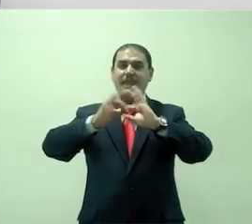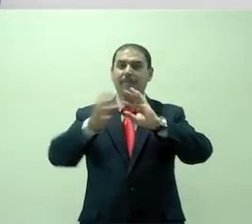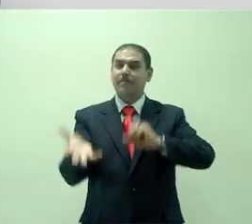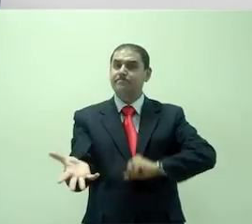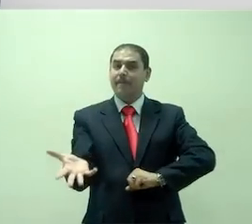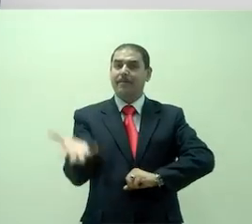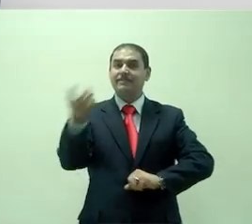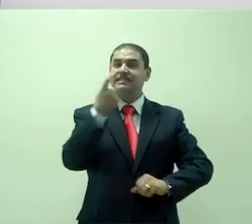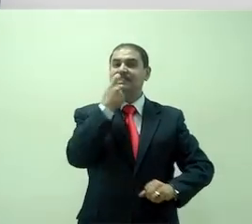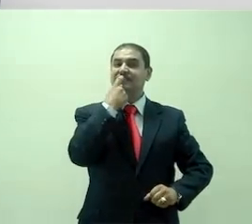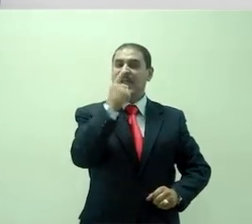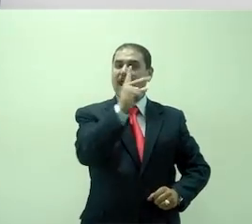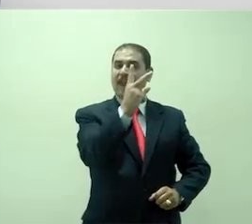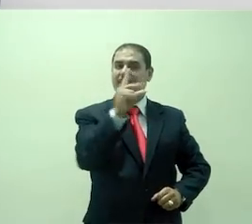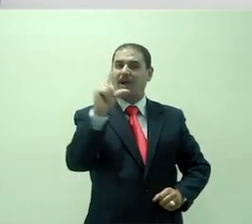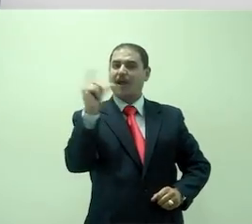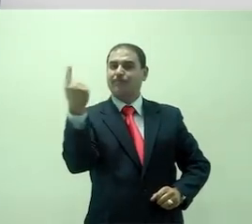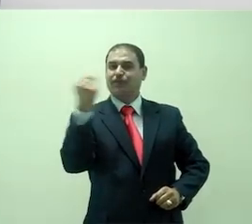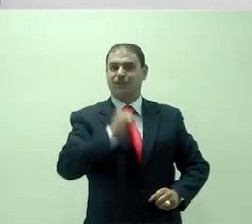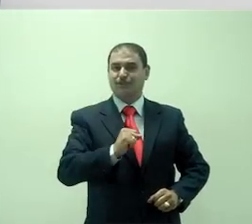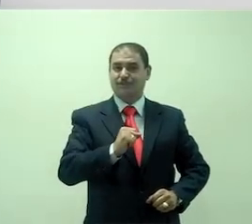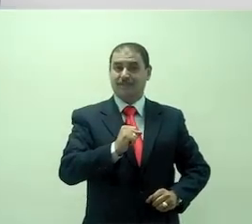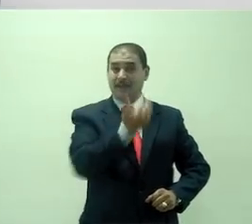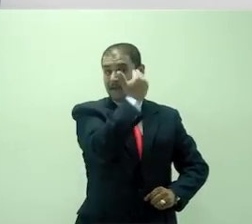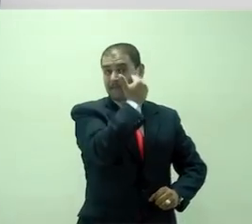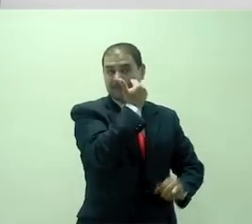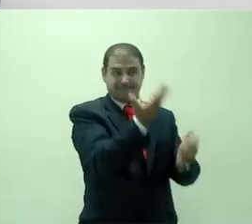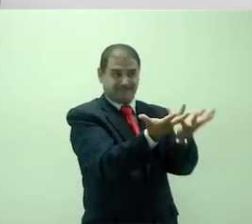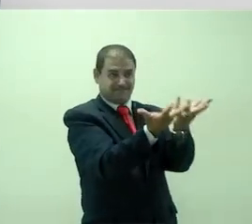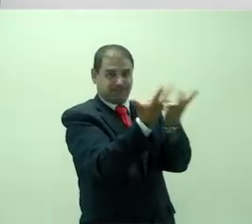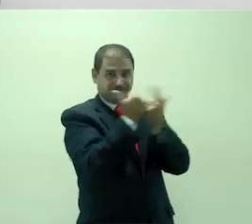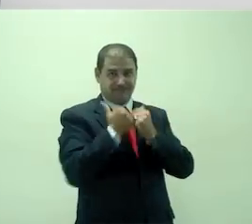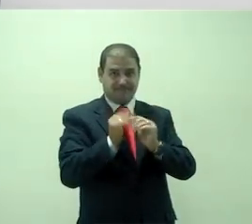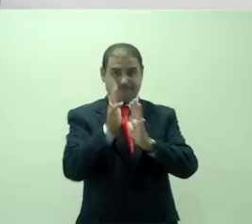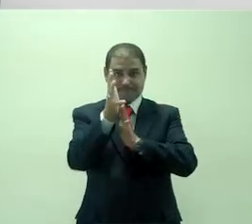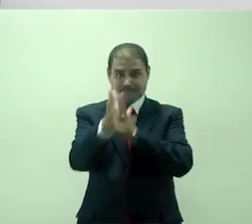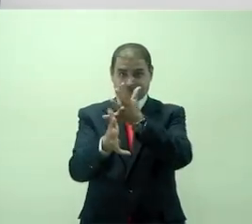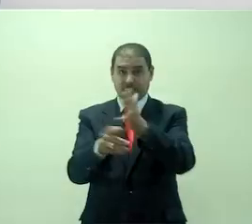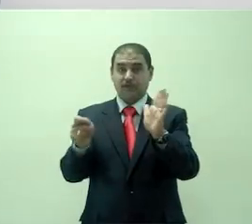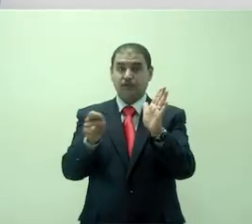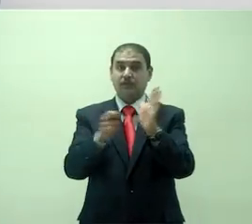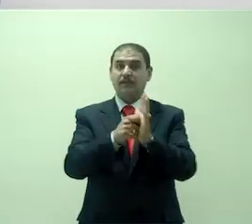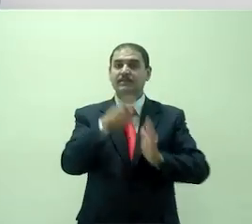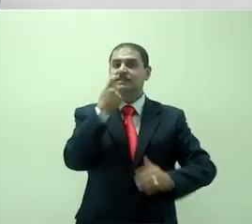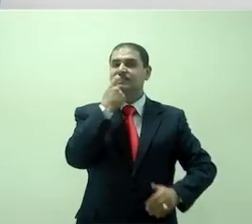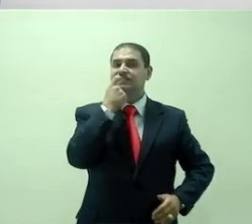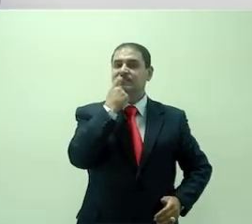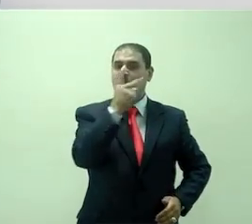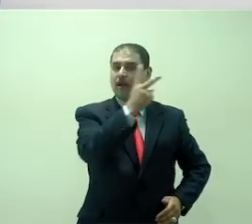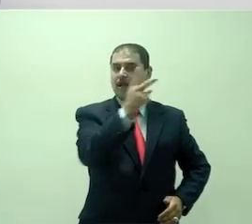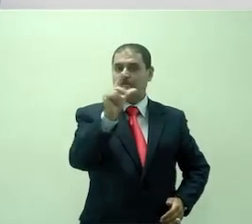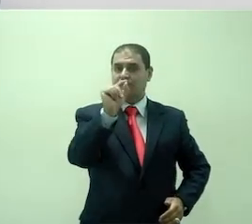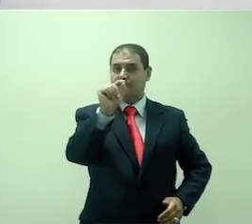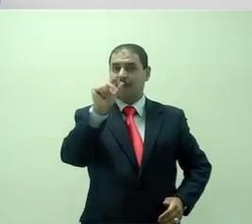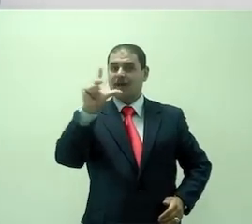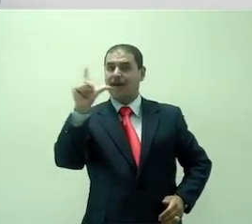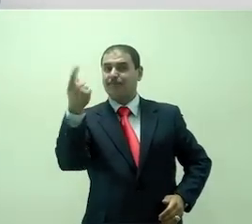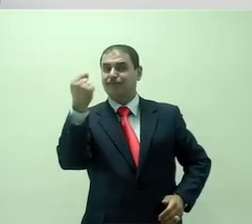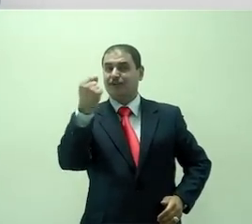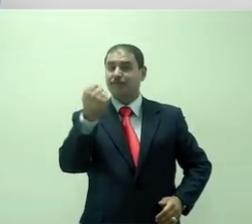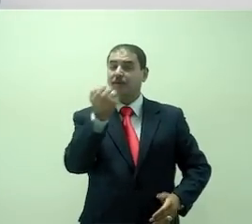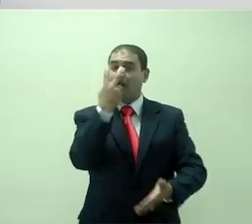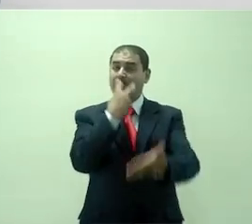The first thing, I think, is going back to question one when you mentioned, or is it question two, I believe, where you mentioned